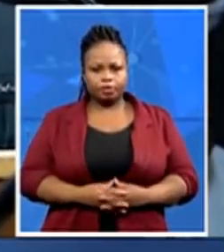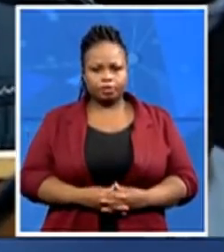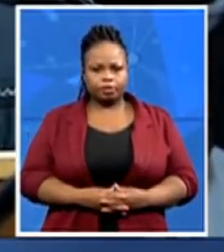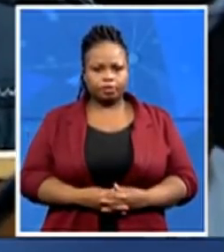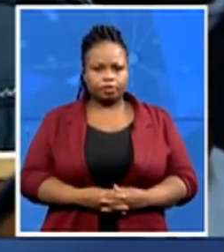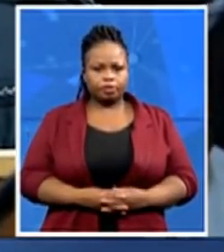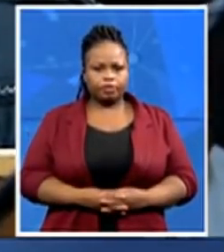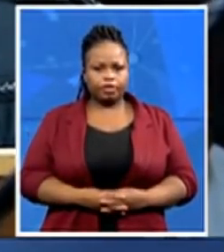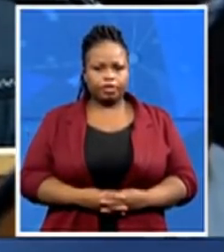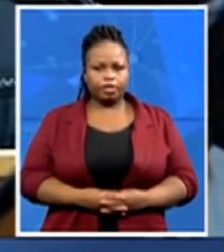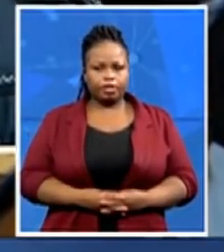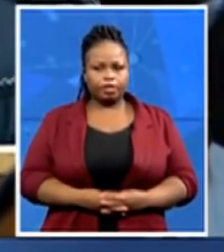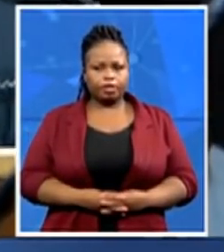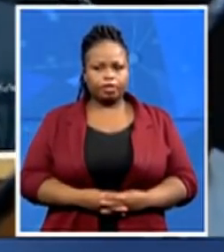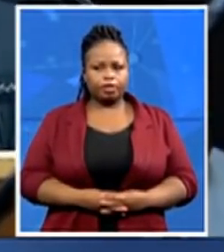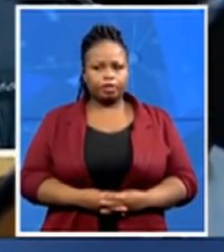in this regard.